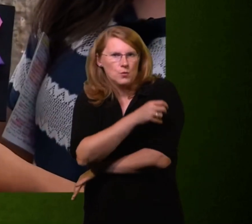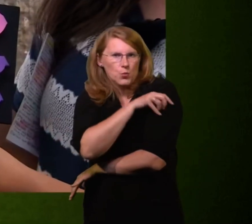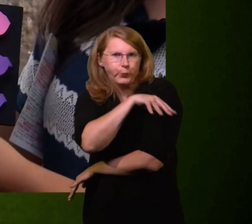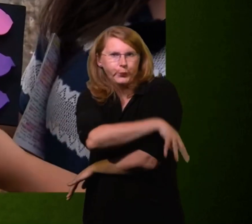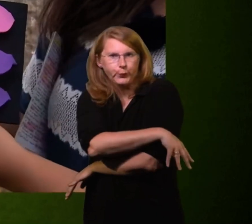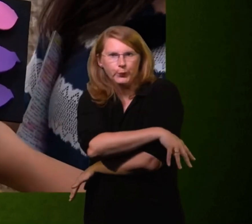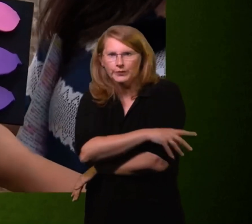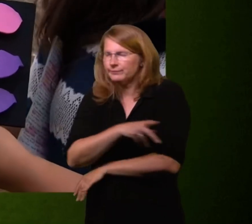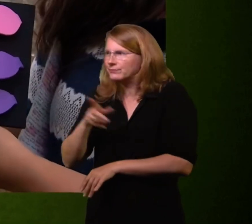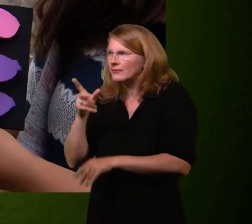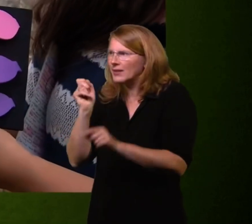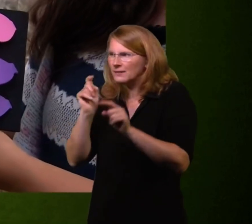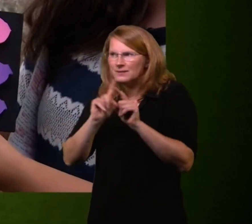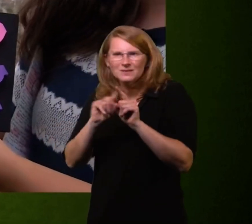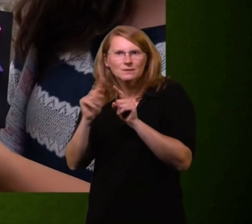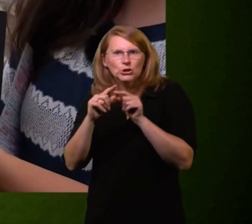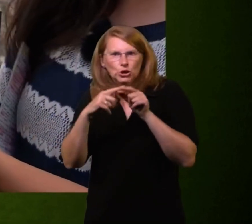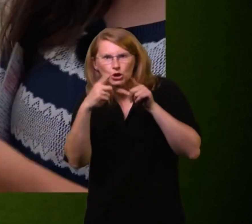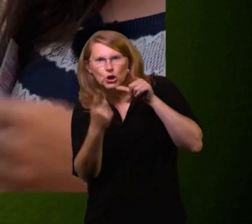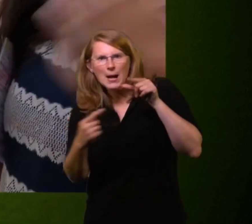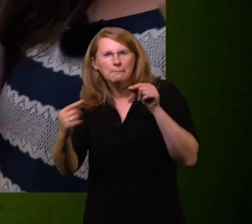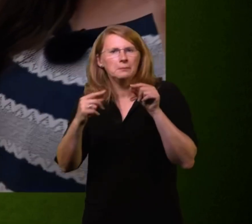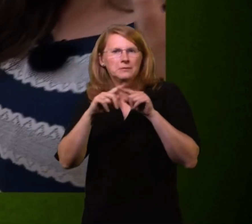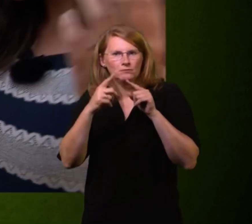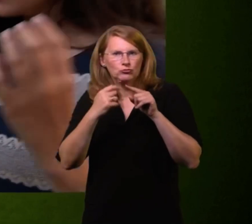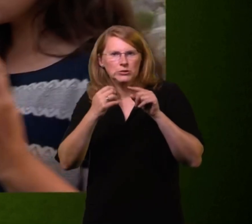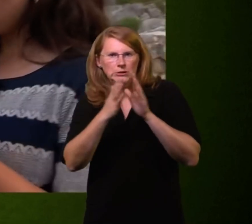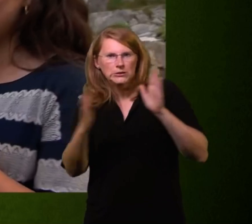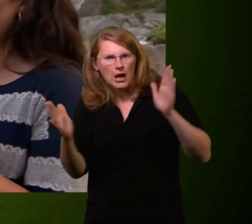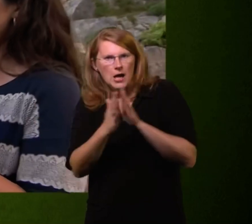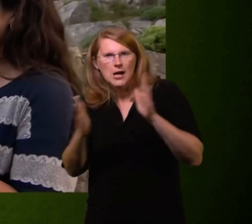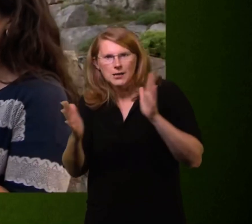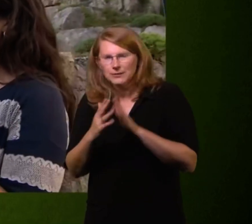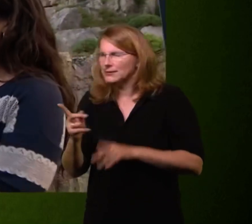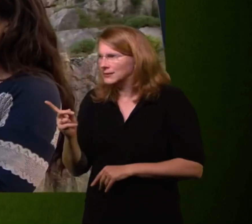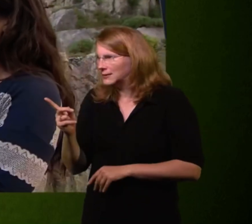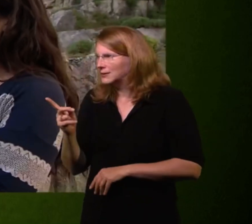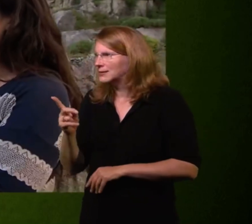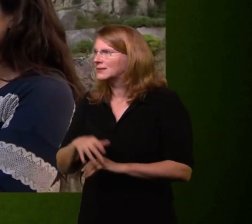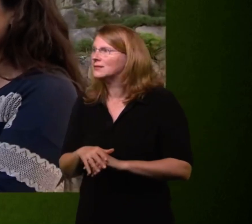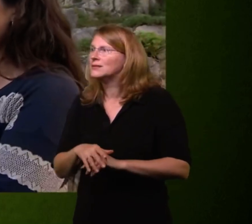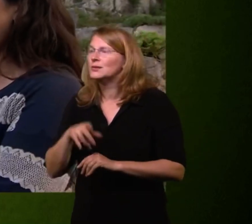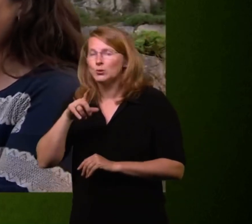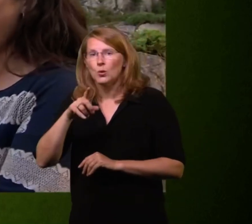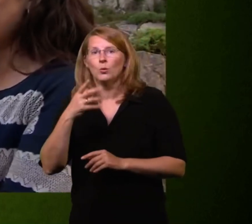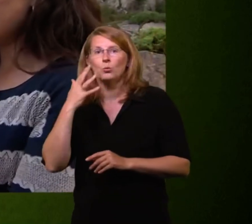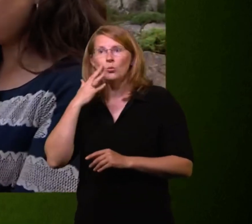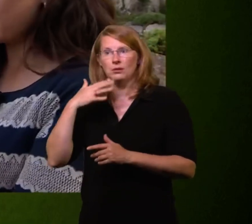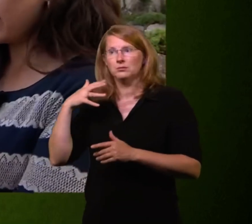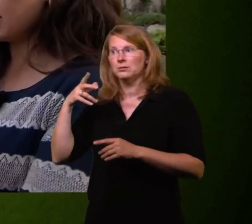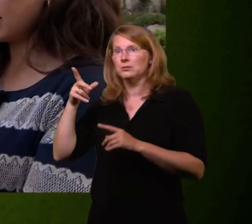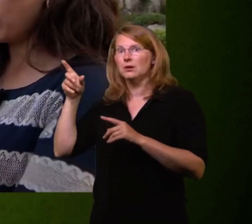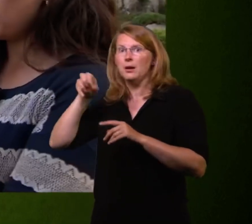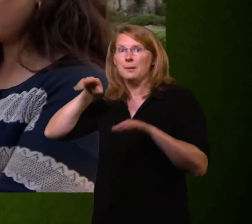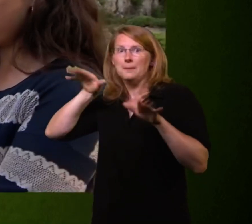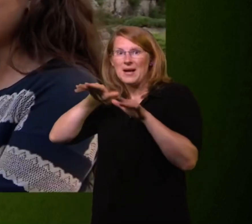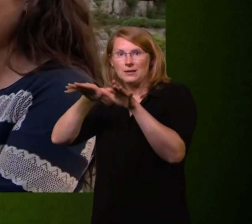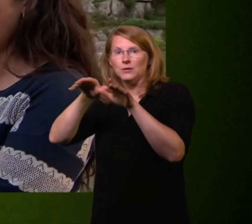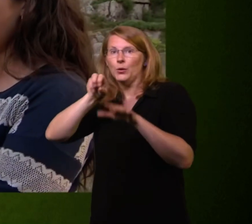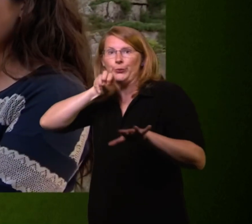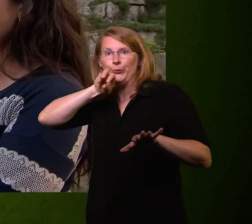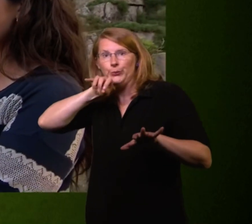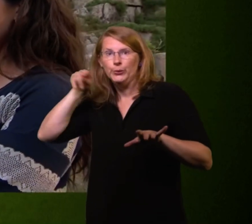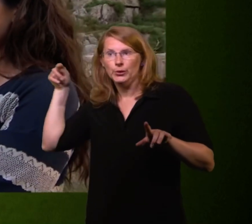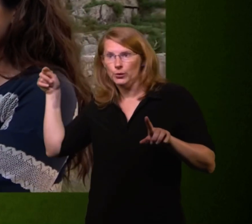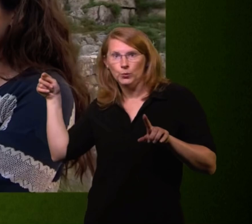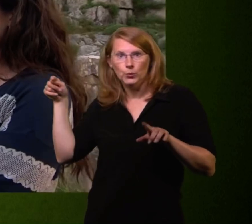shapes and sizes. And there is very good reason for that. So when the sound wave comes on in, these start to vibrate. It manifests, sound waves manifest